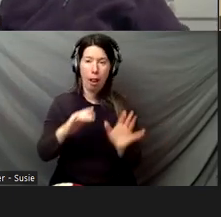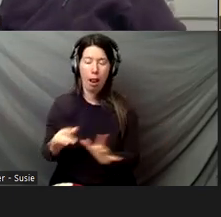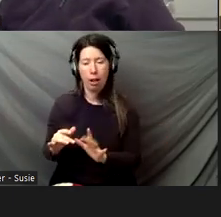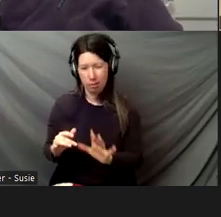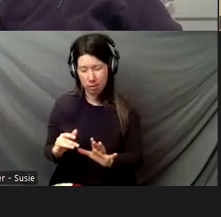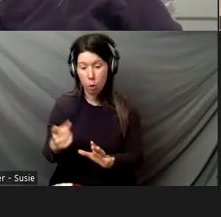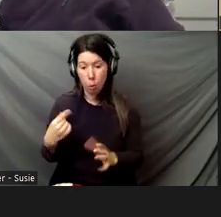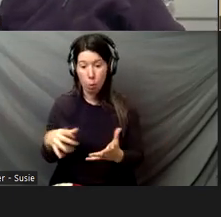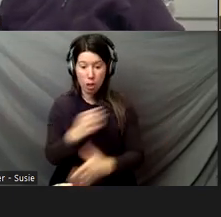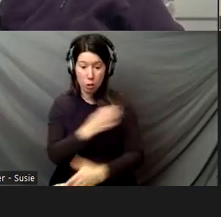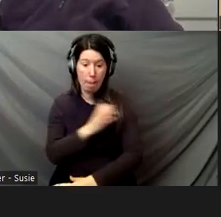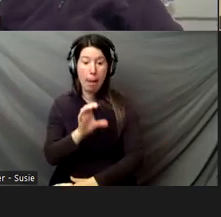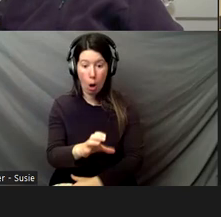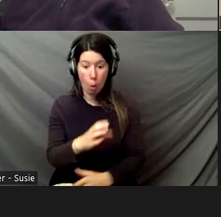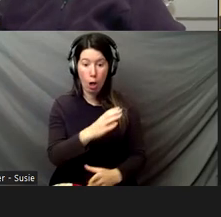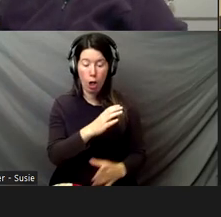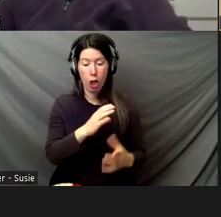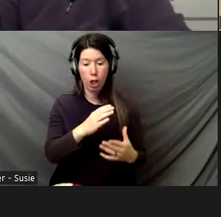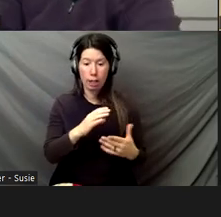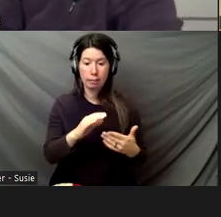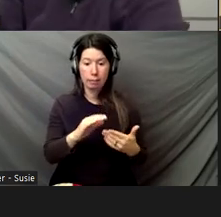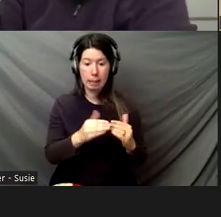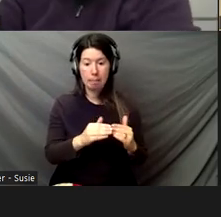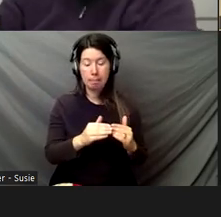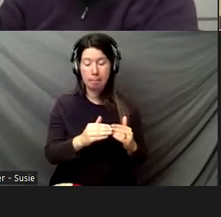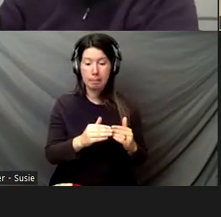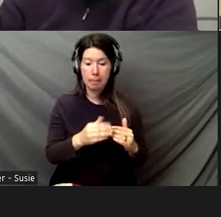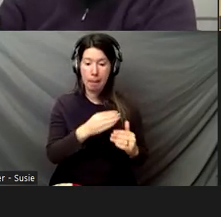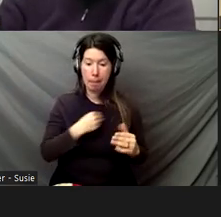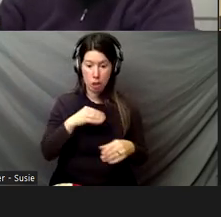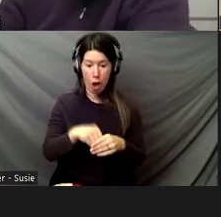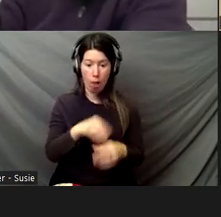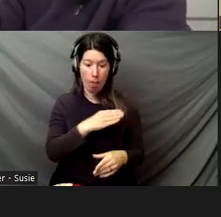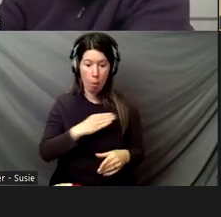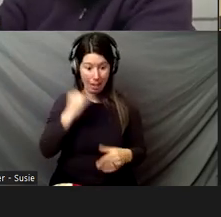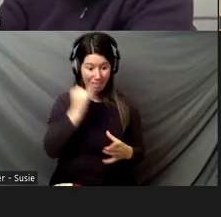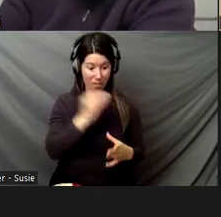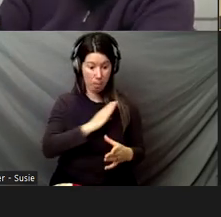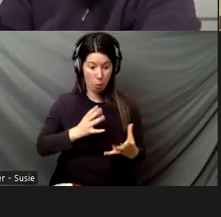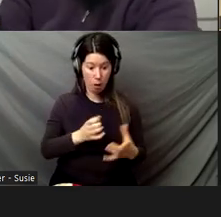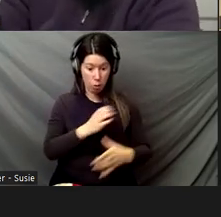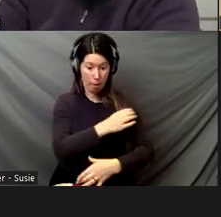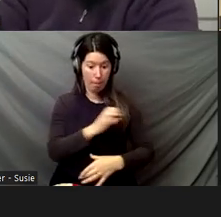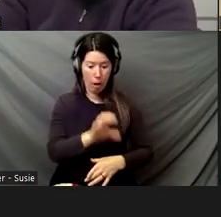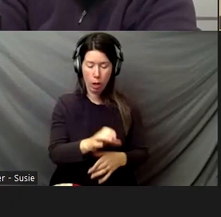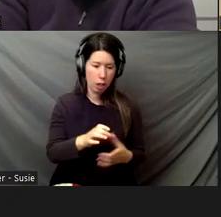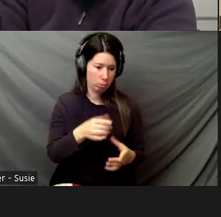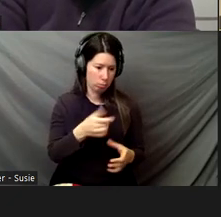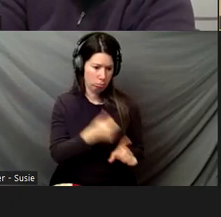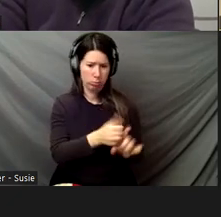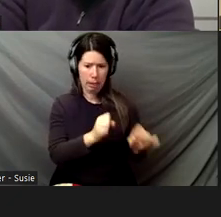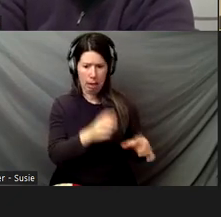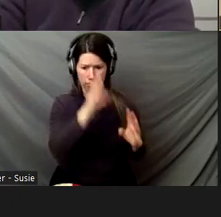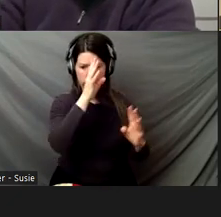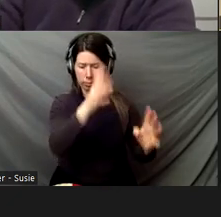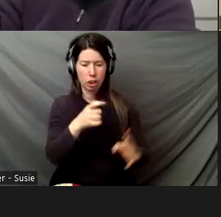to empower our community members who are on this board. So I think that the board members want to write the recommendation themselves, they should do it. So you shouldn't specify who writes it, I don't think, in the